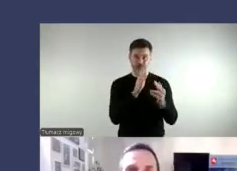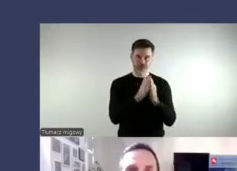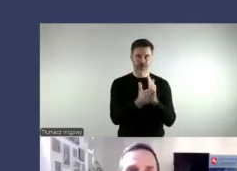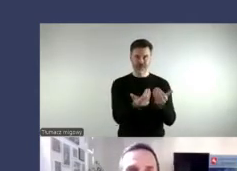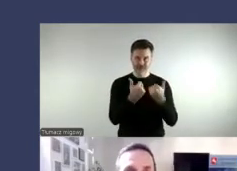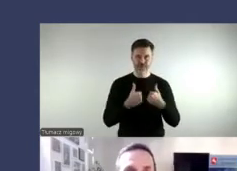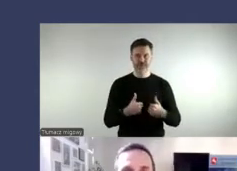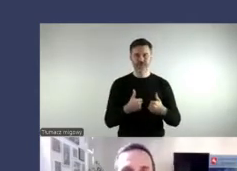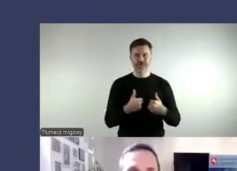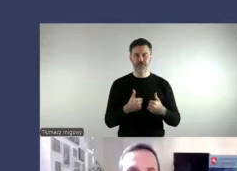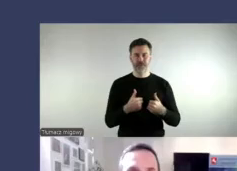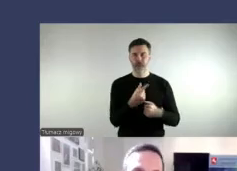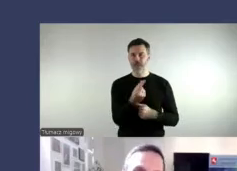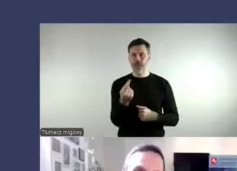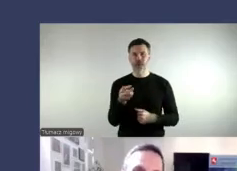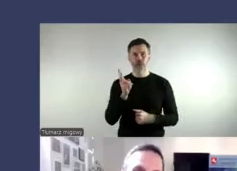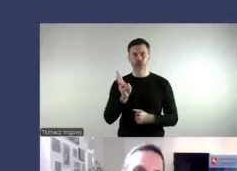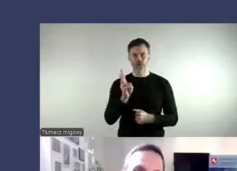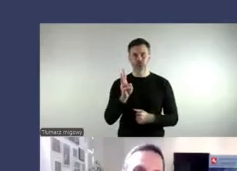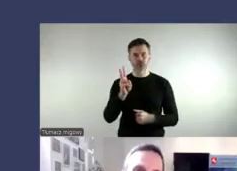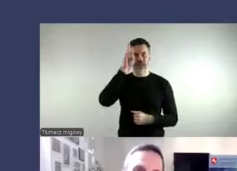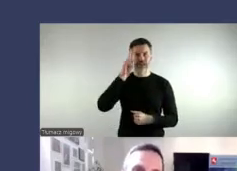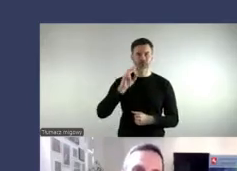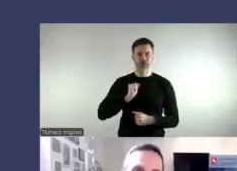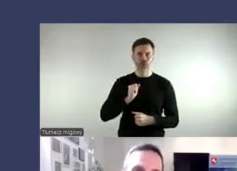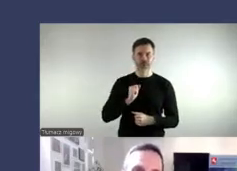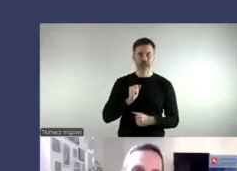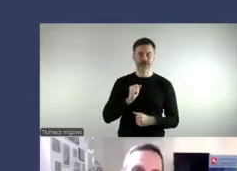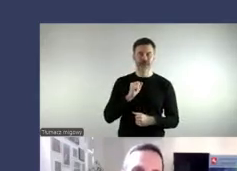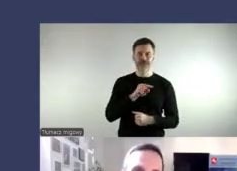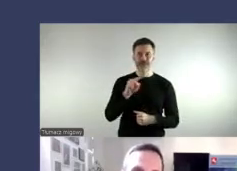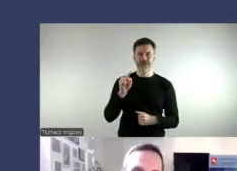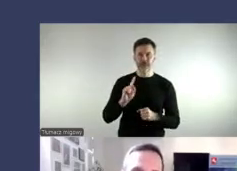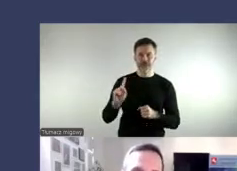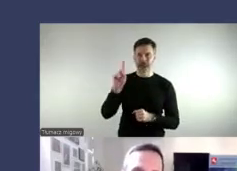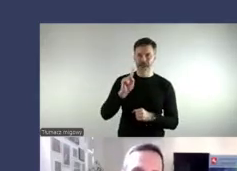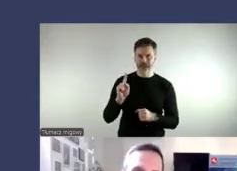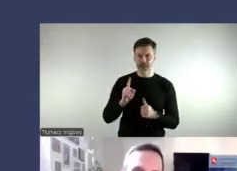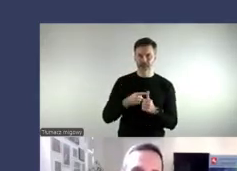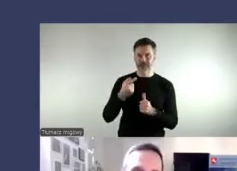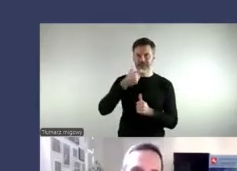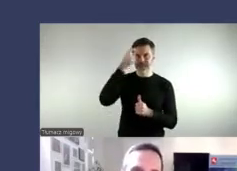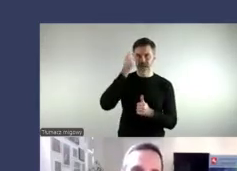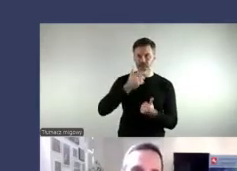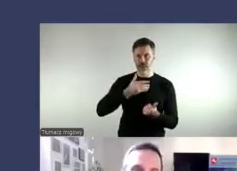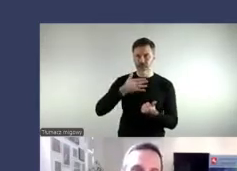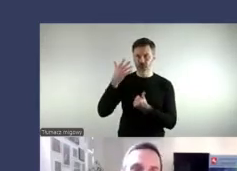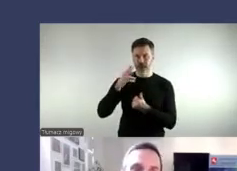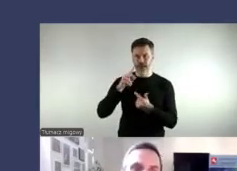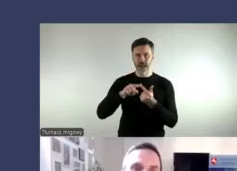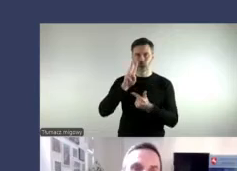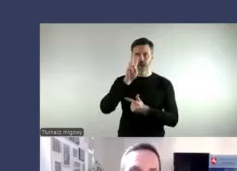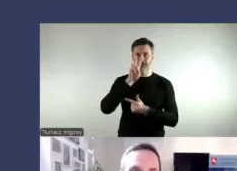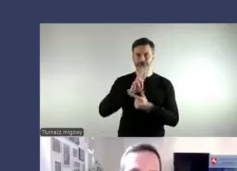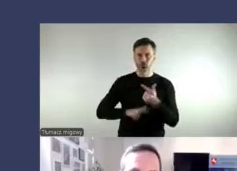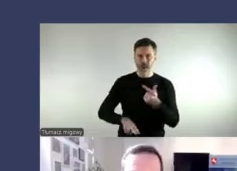If also from the residents, if they want to contact us directly, our partners are the state institutions, state fire service,